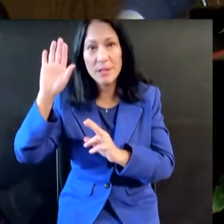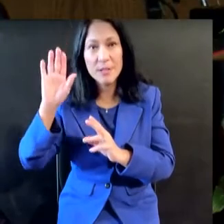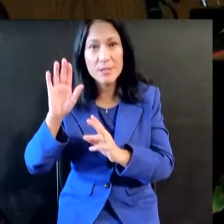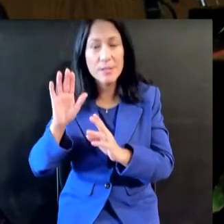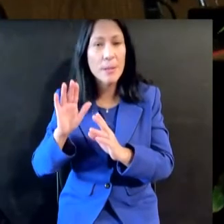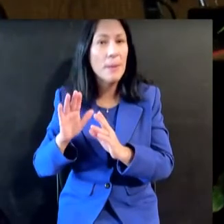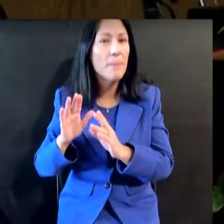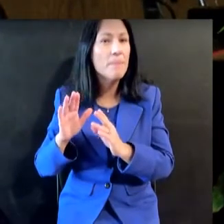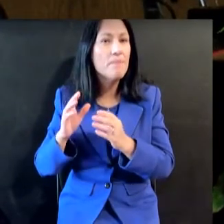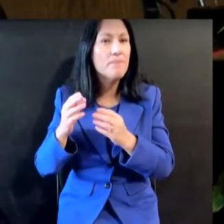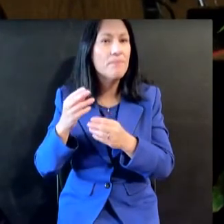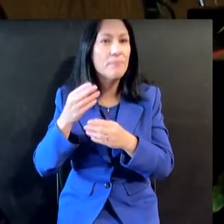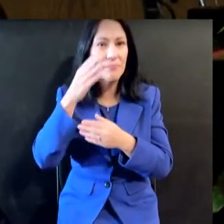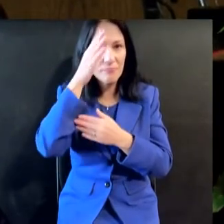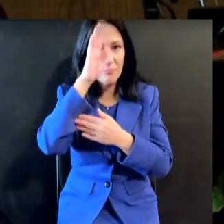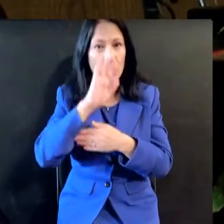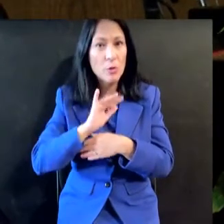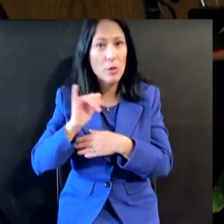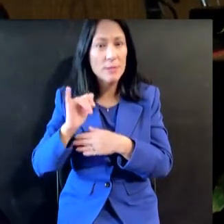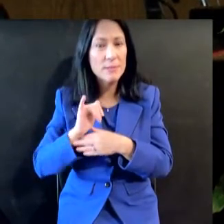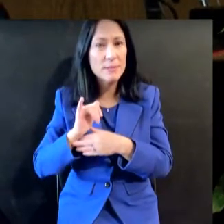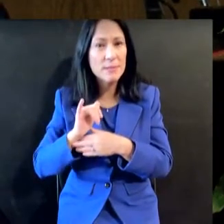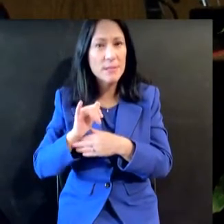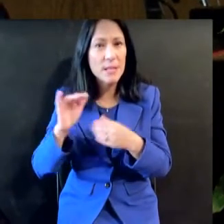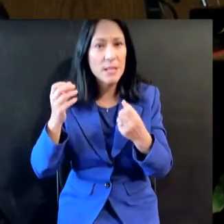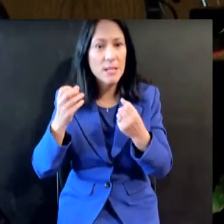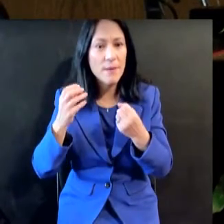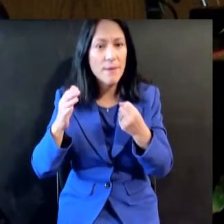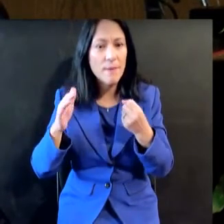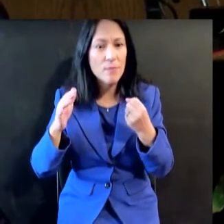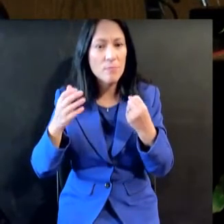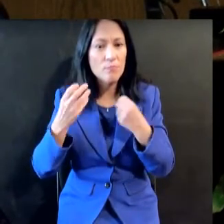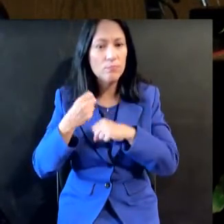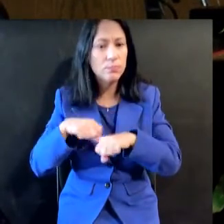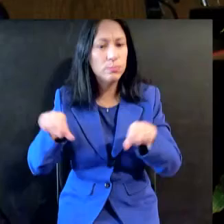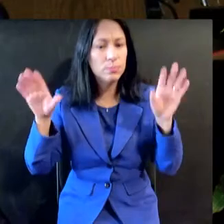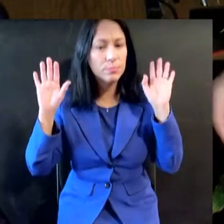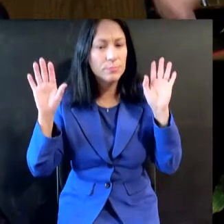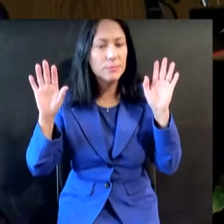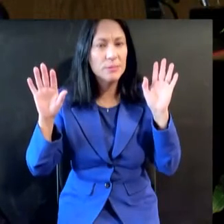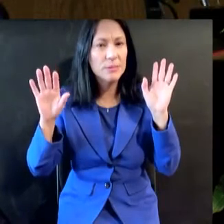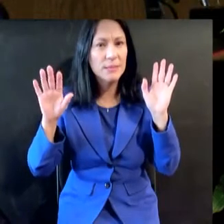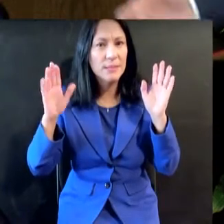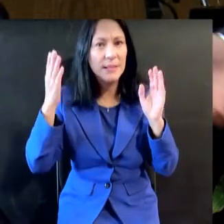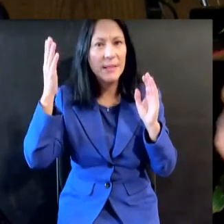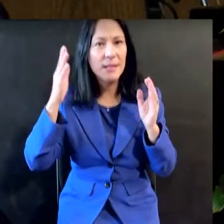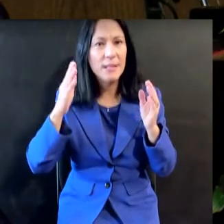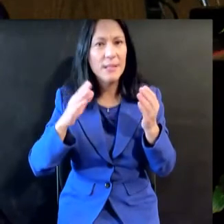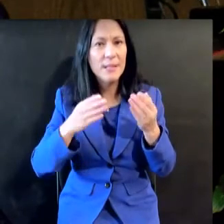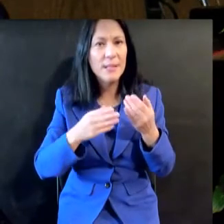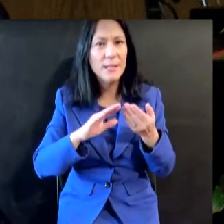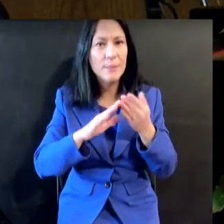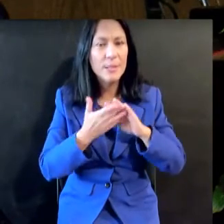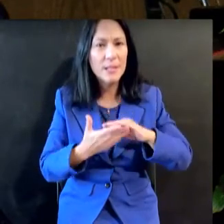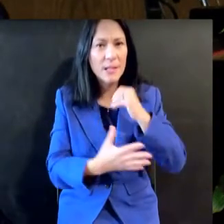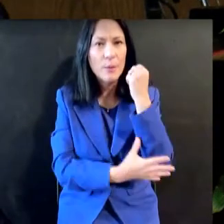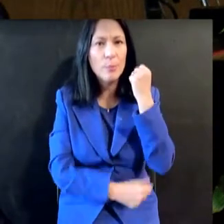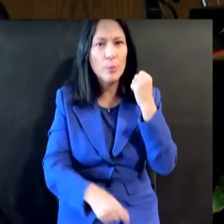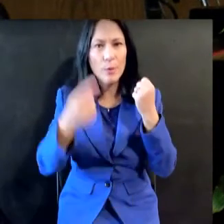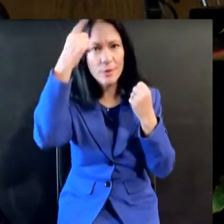completely surrendered, that he poured out, all for love's sake, he became poor, as we sang earlier.